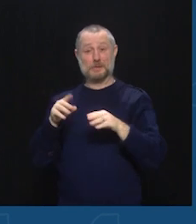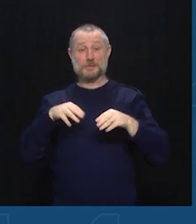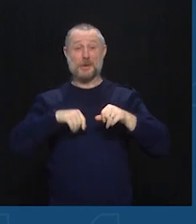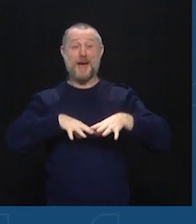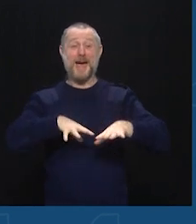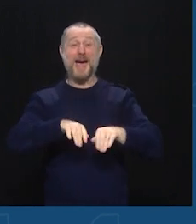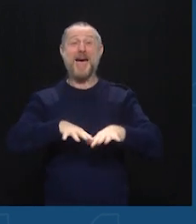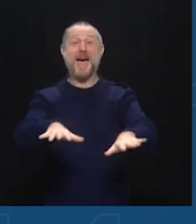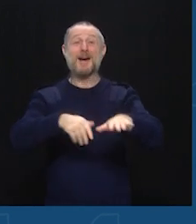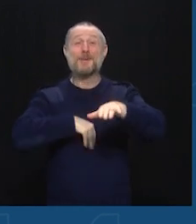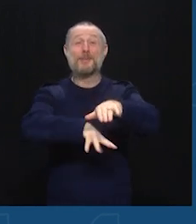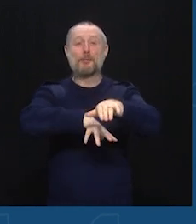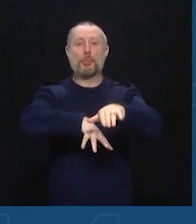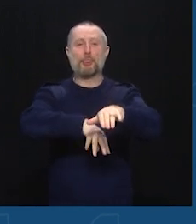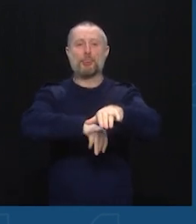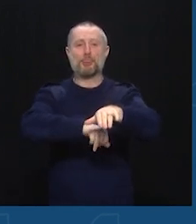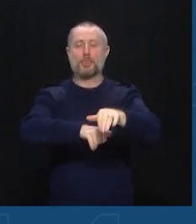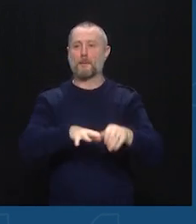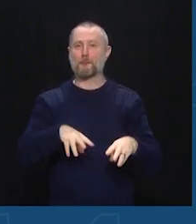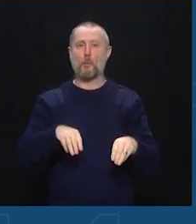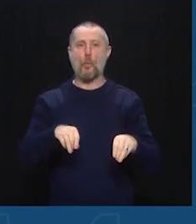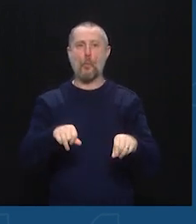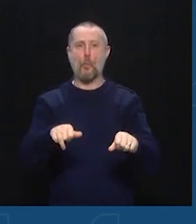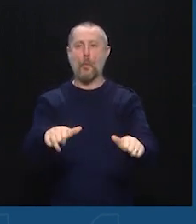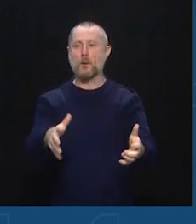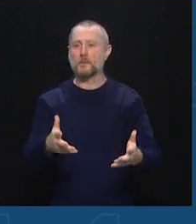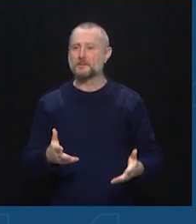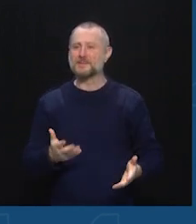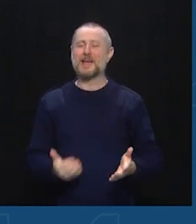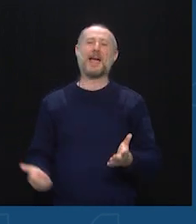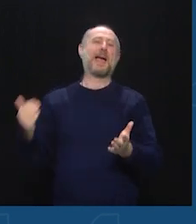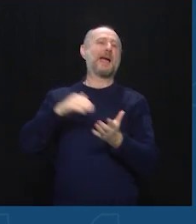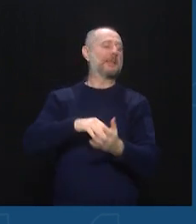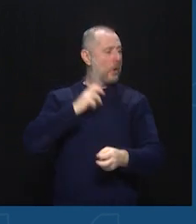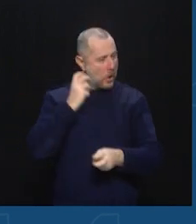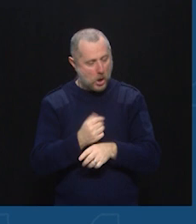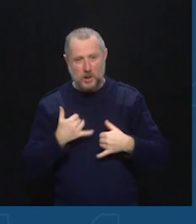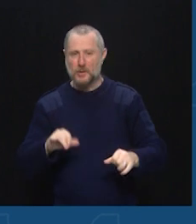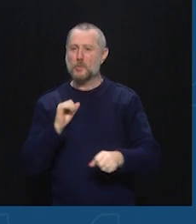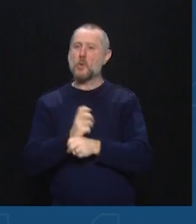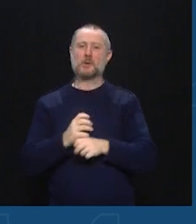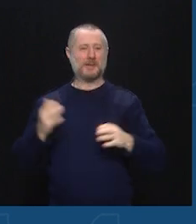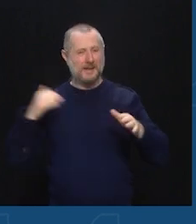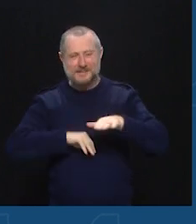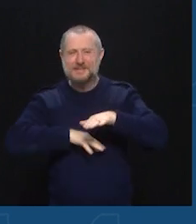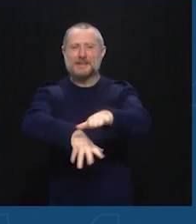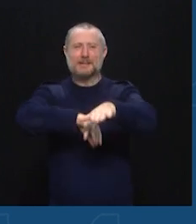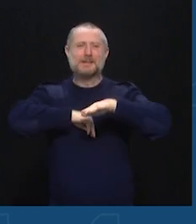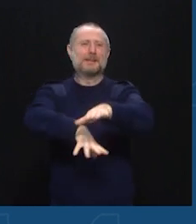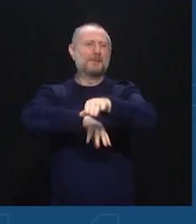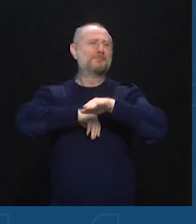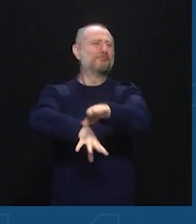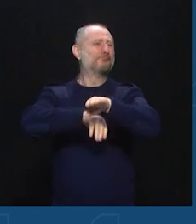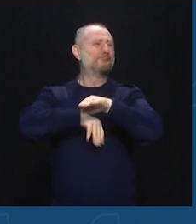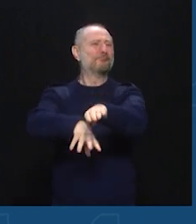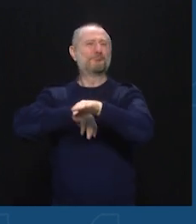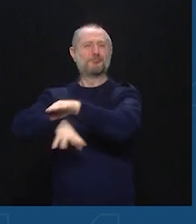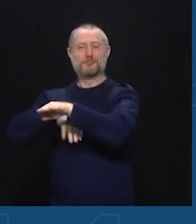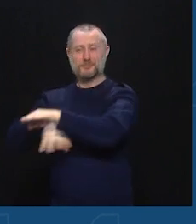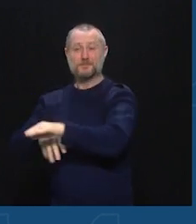challenge. But they were literally deployed the second they could. They're out there, and we're going to continue being concerned about some commutes.